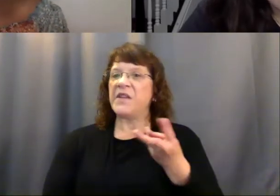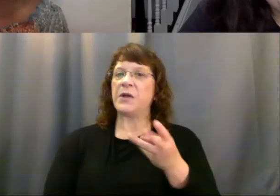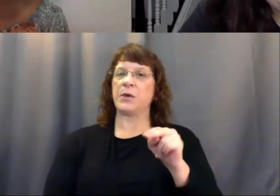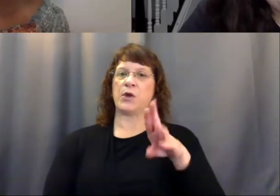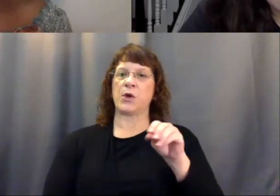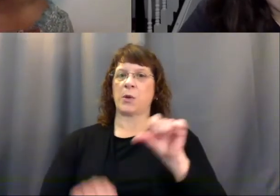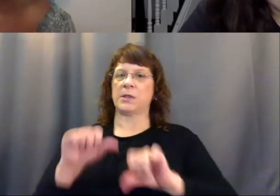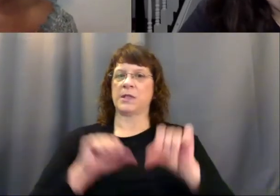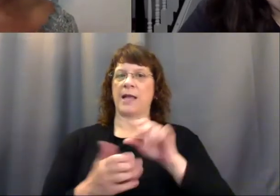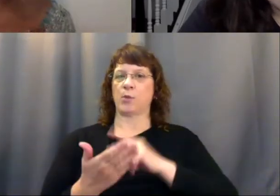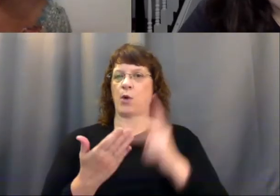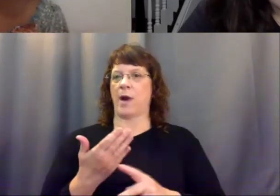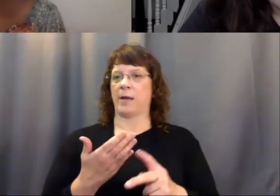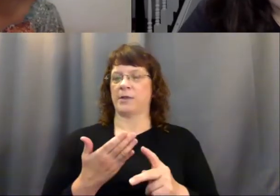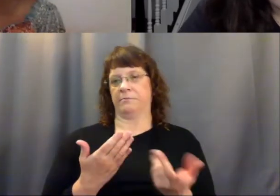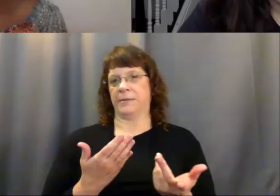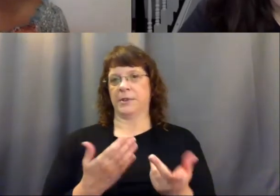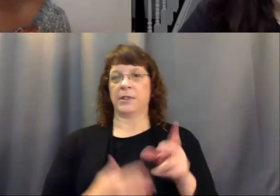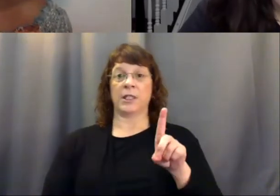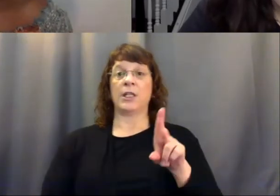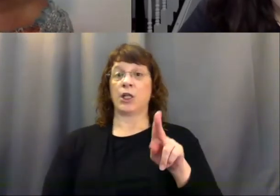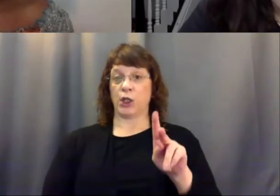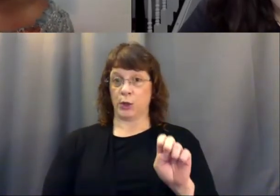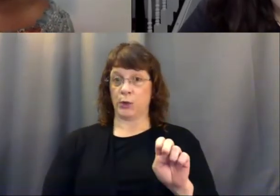to choose from, and Duke was